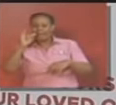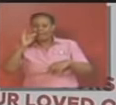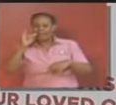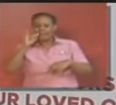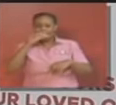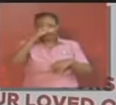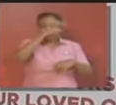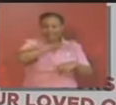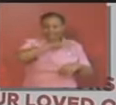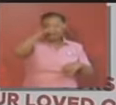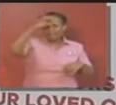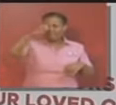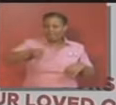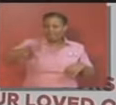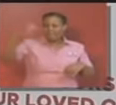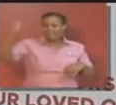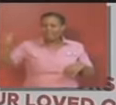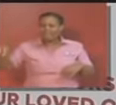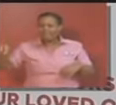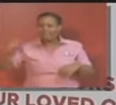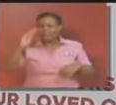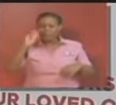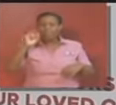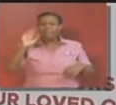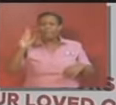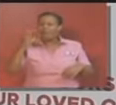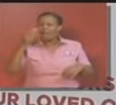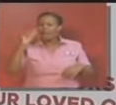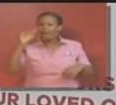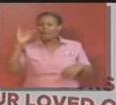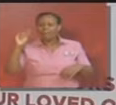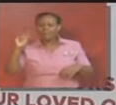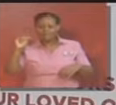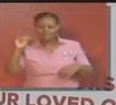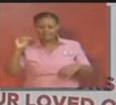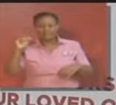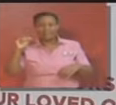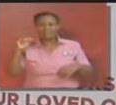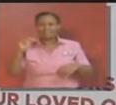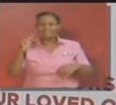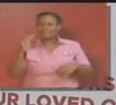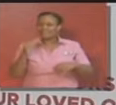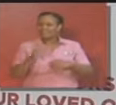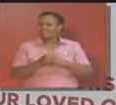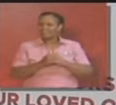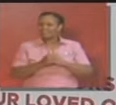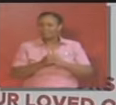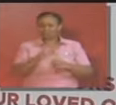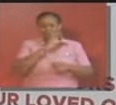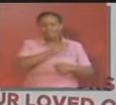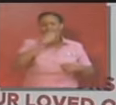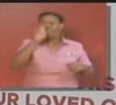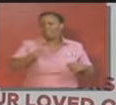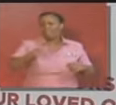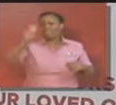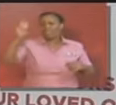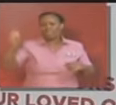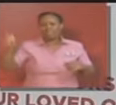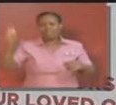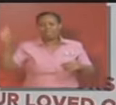to COVID-19 increases, and it increases exponentially, meaning the curve goes up and it goes up very